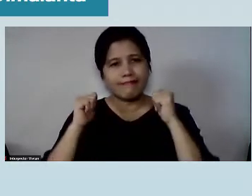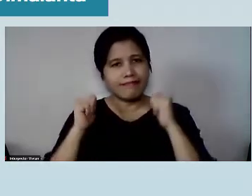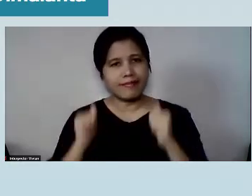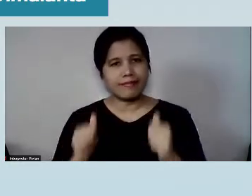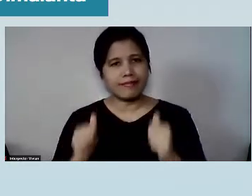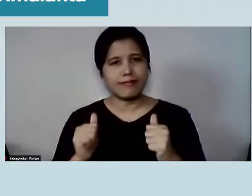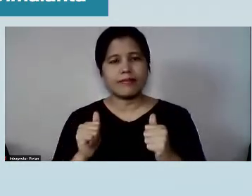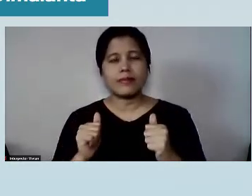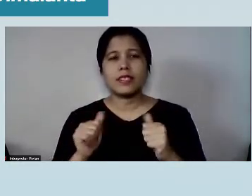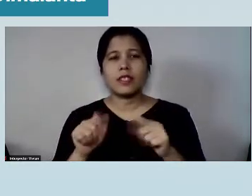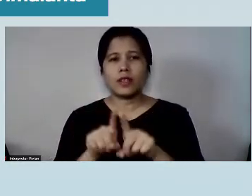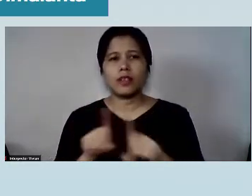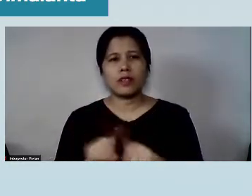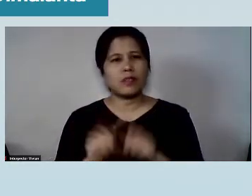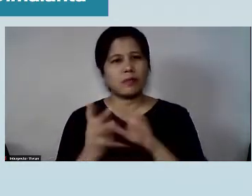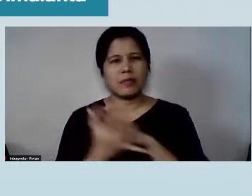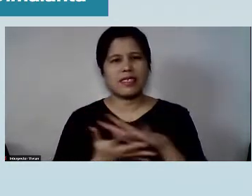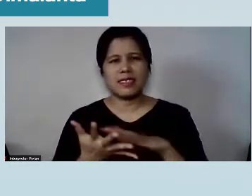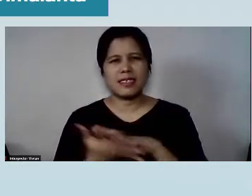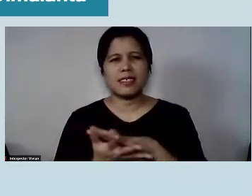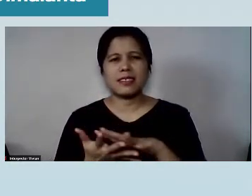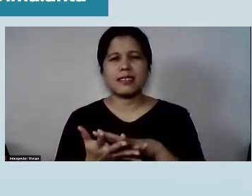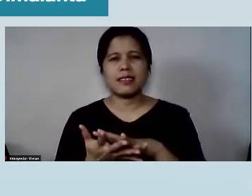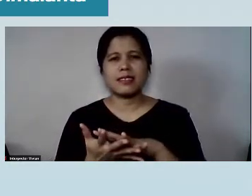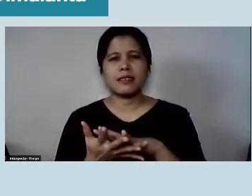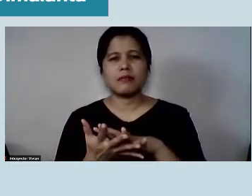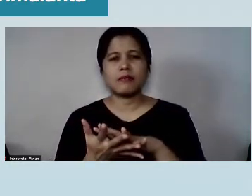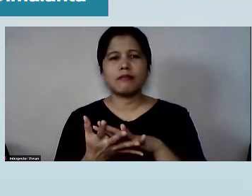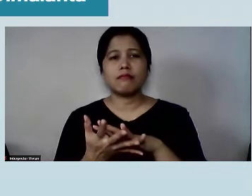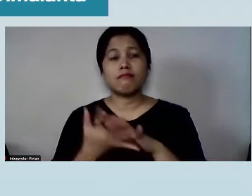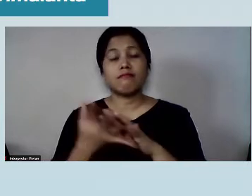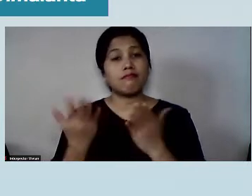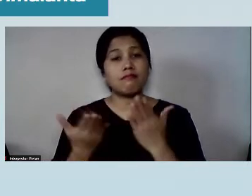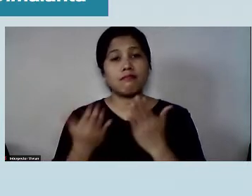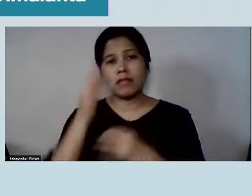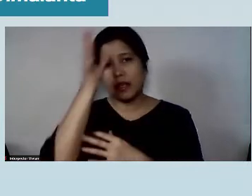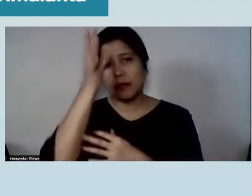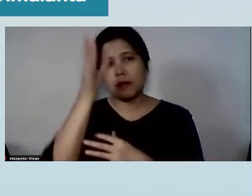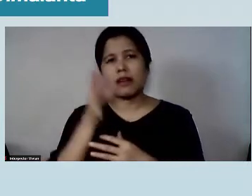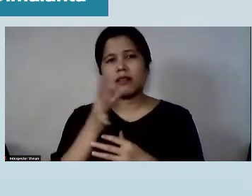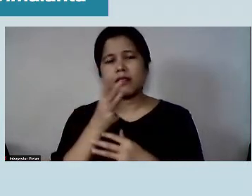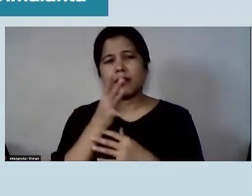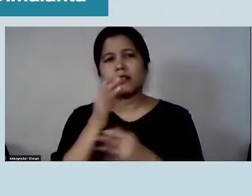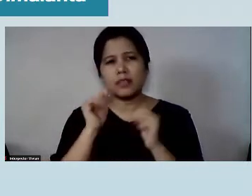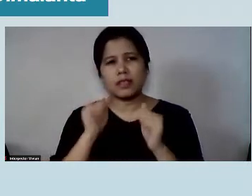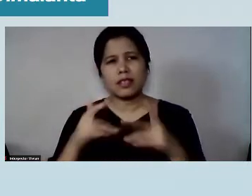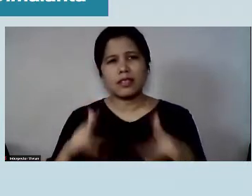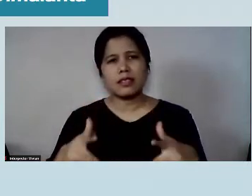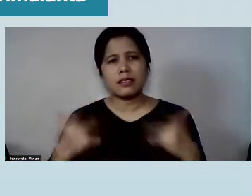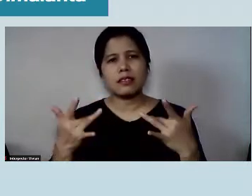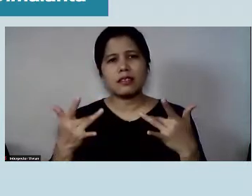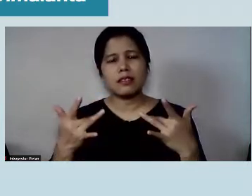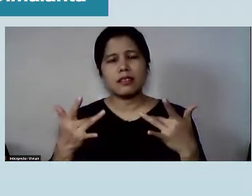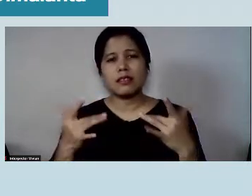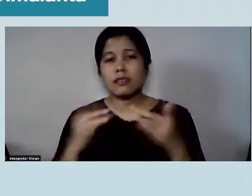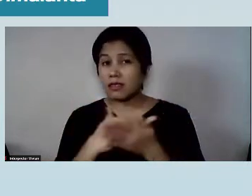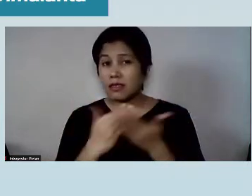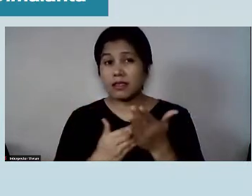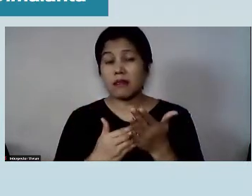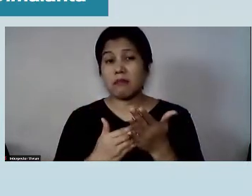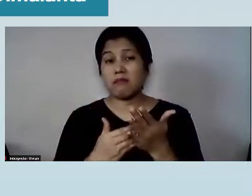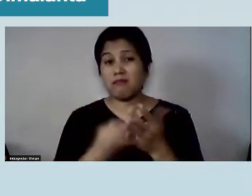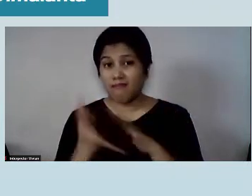and messiness. So again, maybe parents, you can live with some mess. You don't have to be really